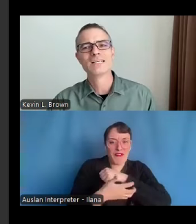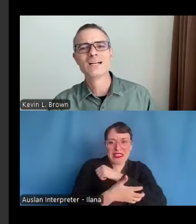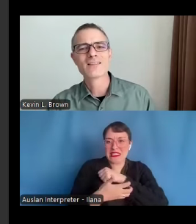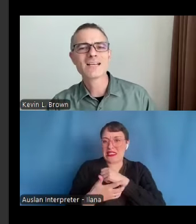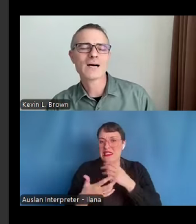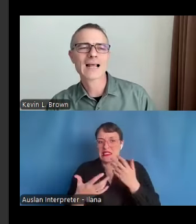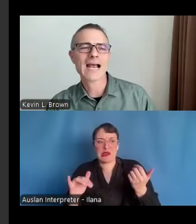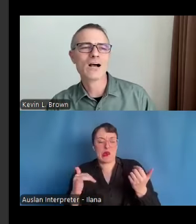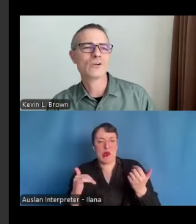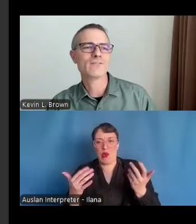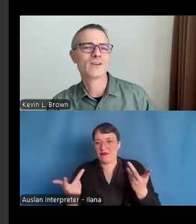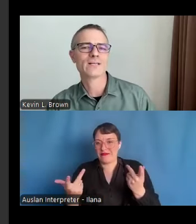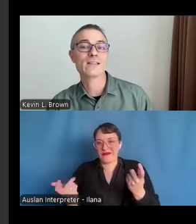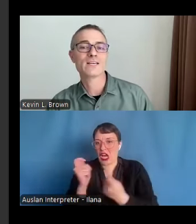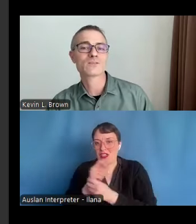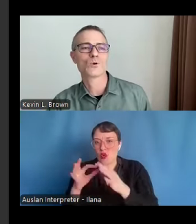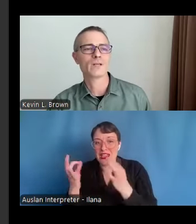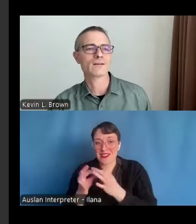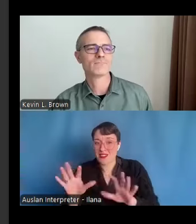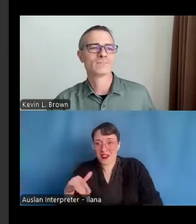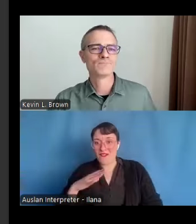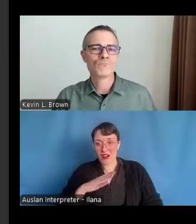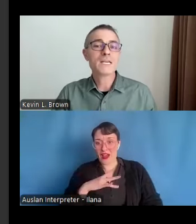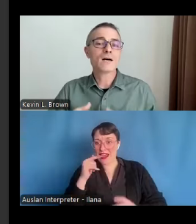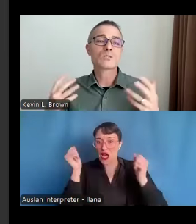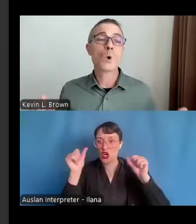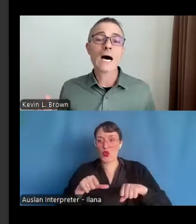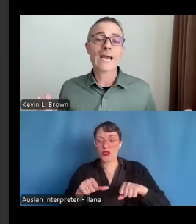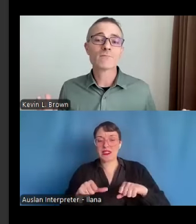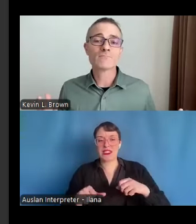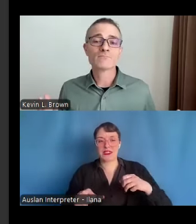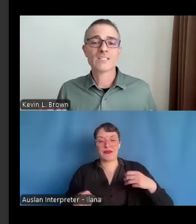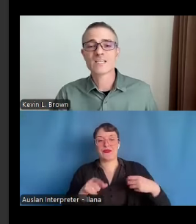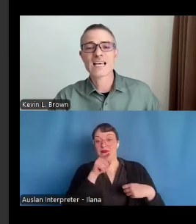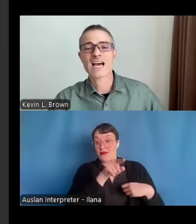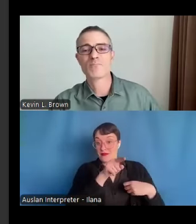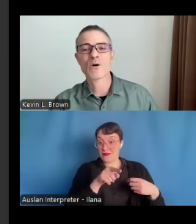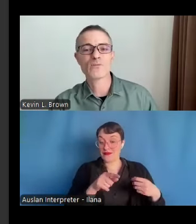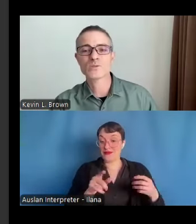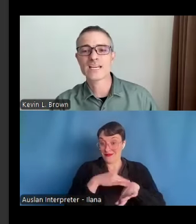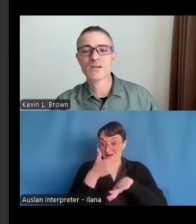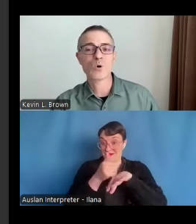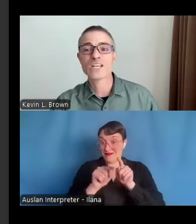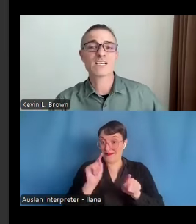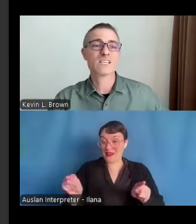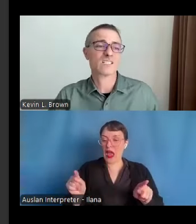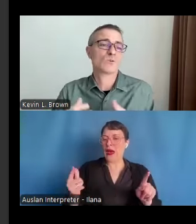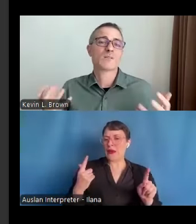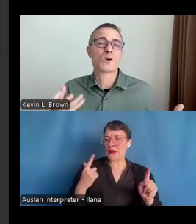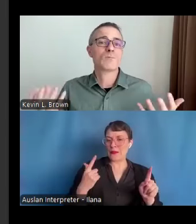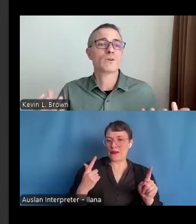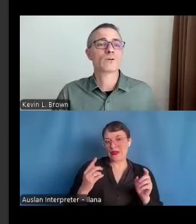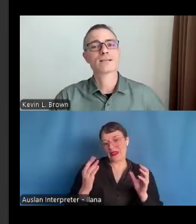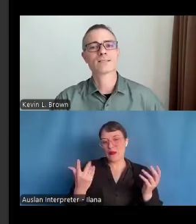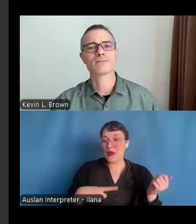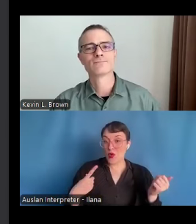tool. Think about how you would fill in this formula. Because why? This is that powerful statement. Why do you exist? What's the